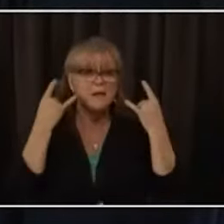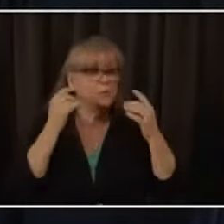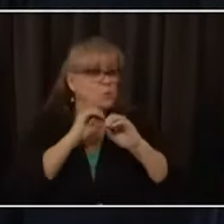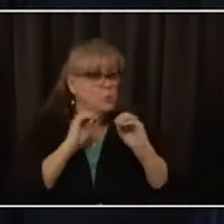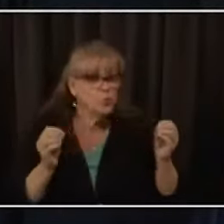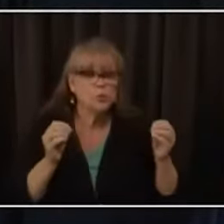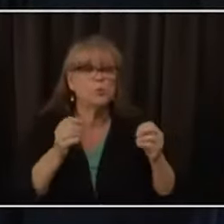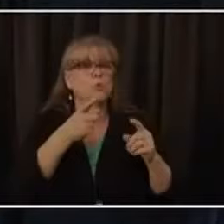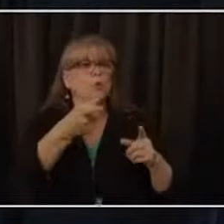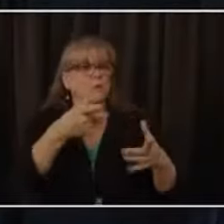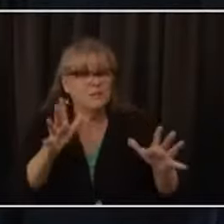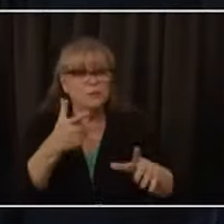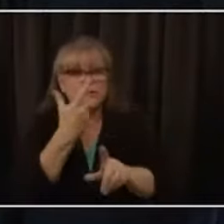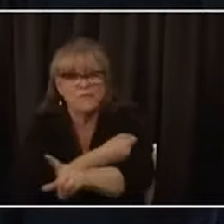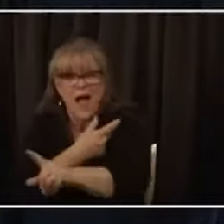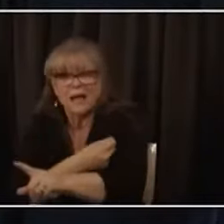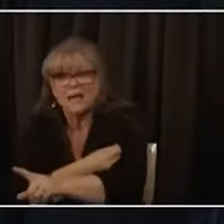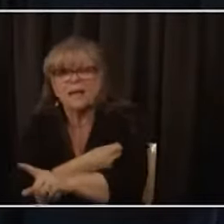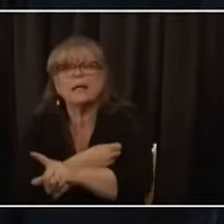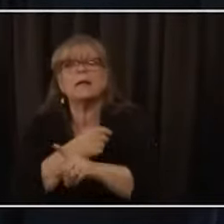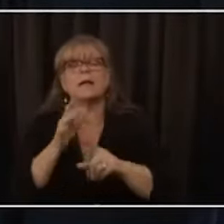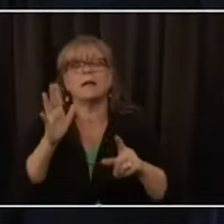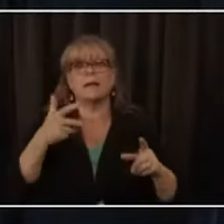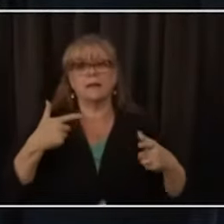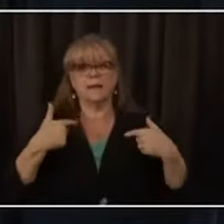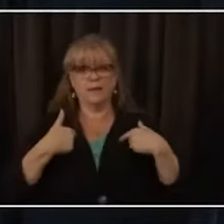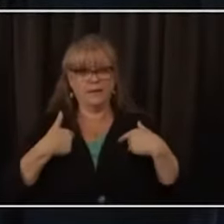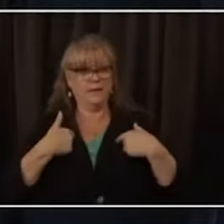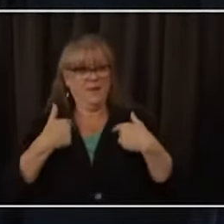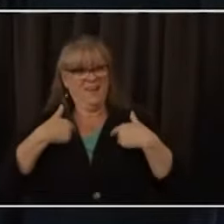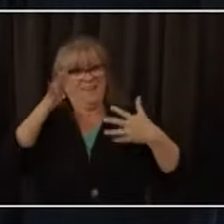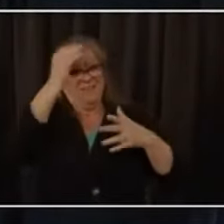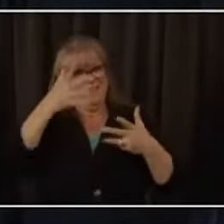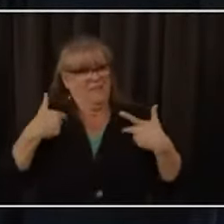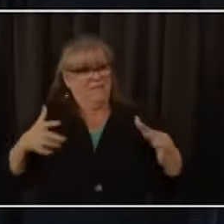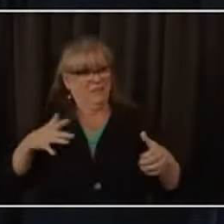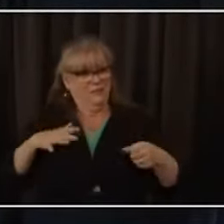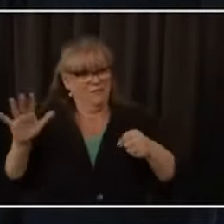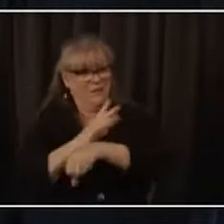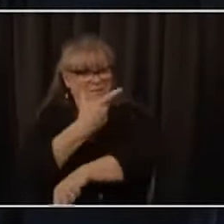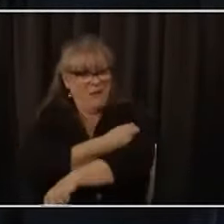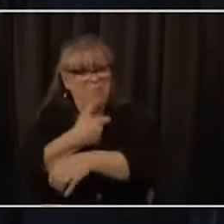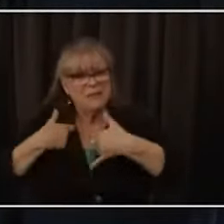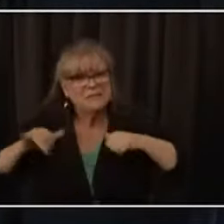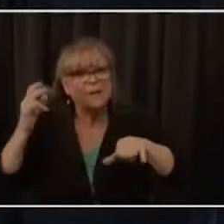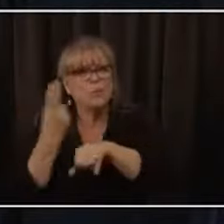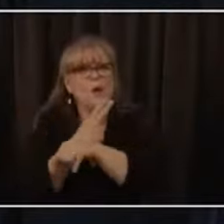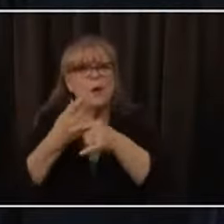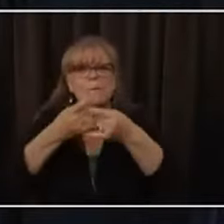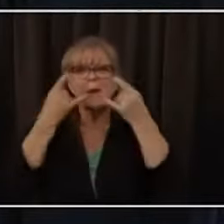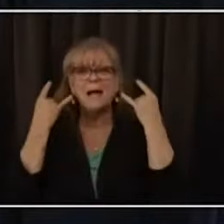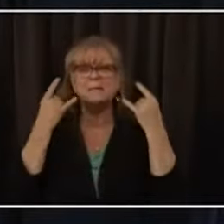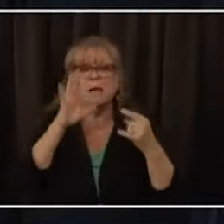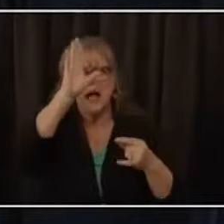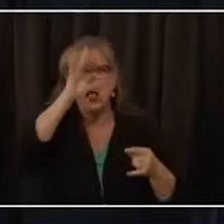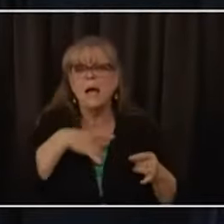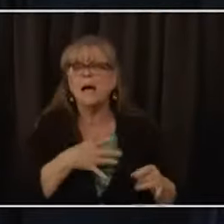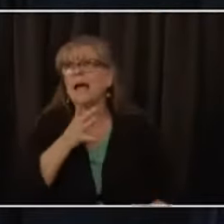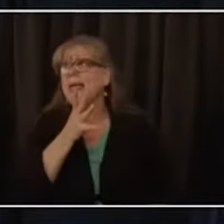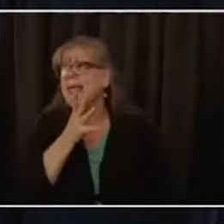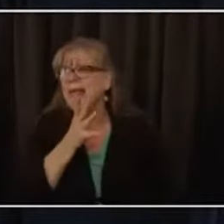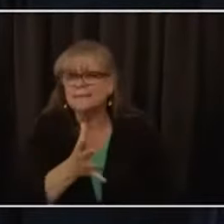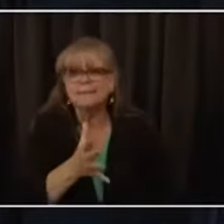to set an example. But if you really don't like masks, you're in a lower risk personal position if you've been fully vaccinated. But if you have not been fully